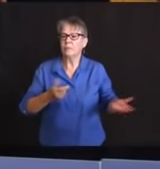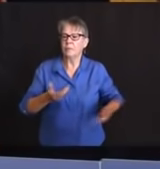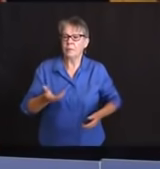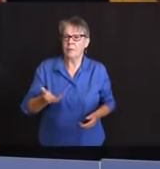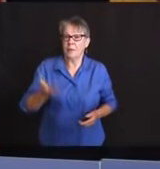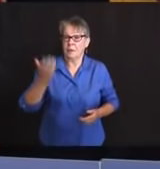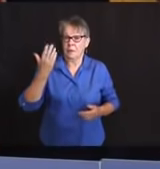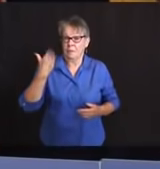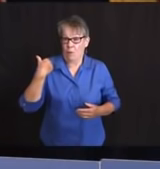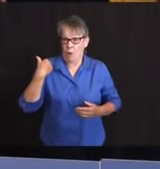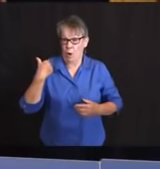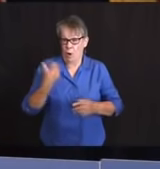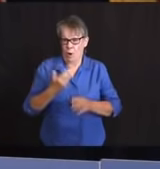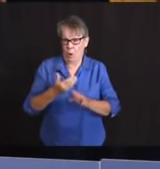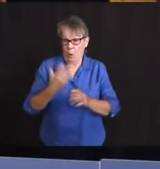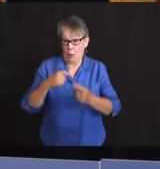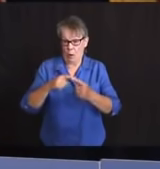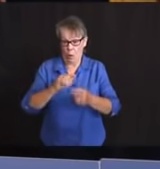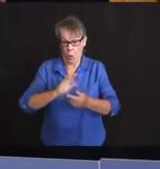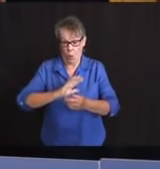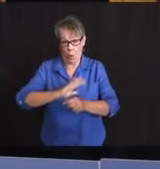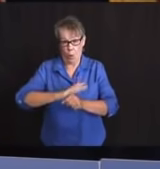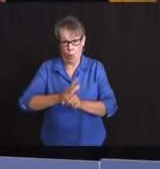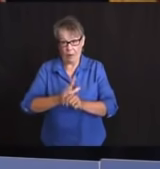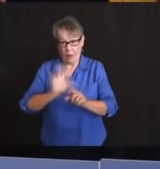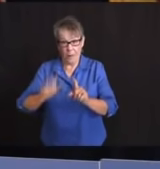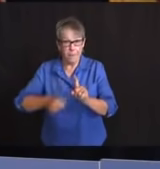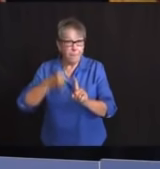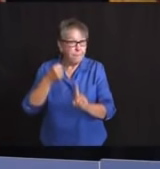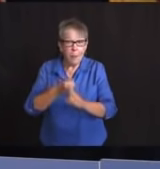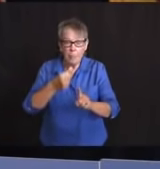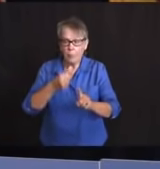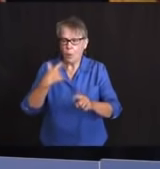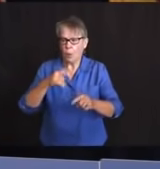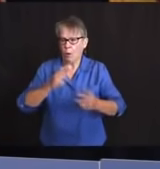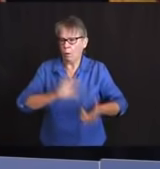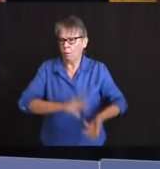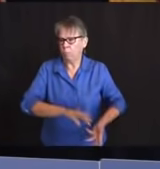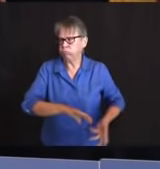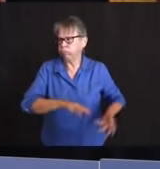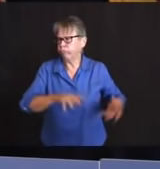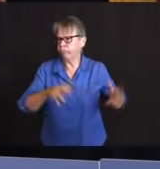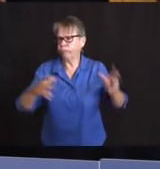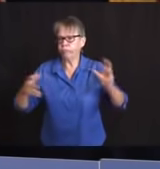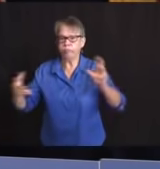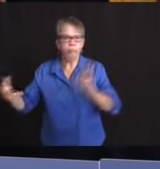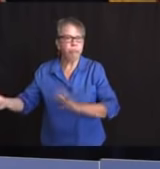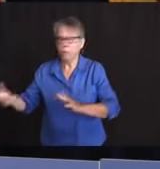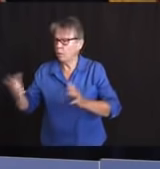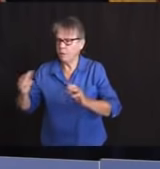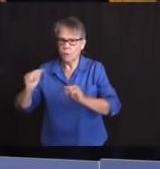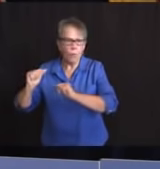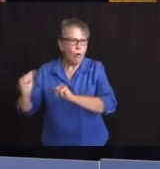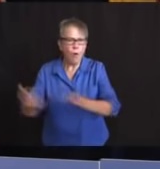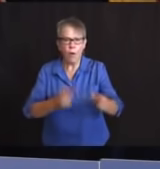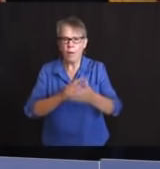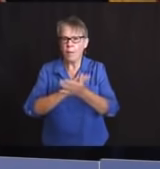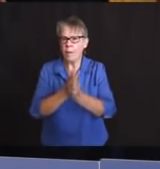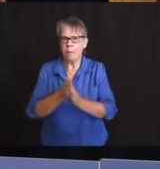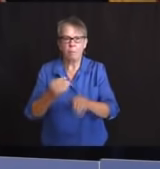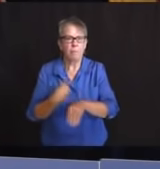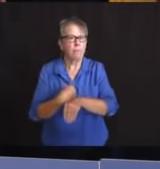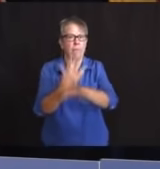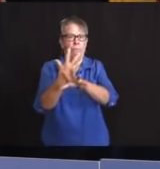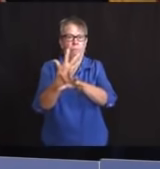Every school district throughout the state pivoted to a system of remote instruction for every one of their students. They did this with